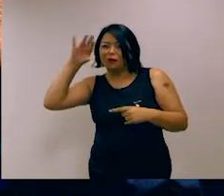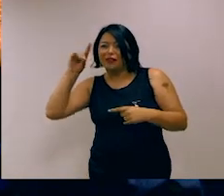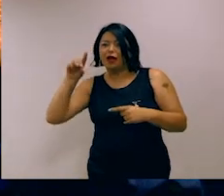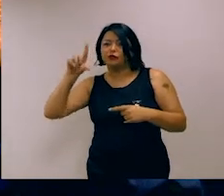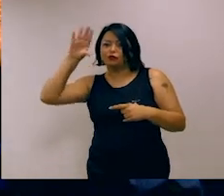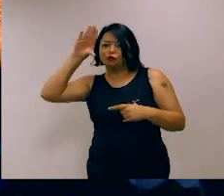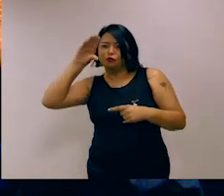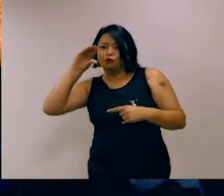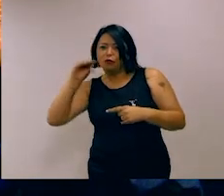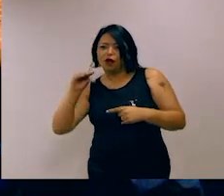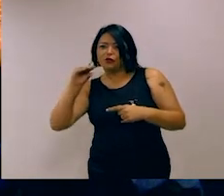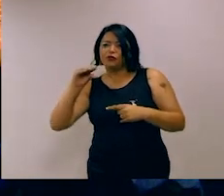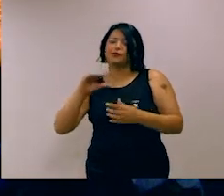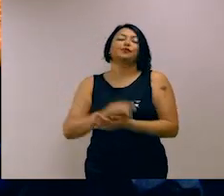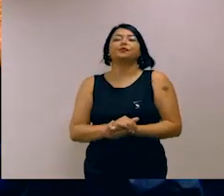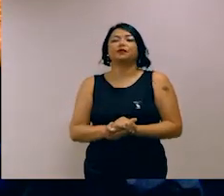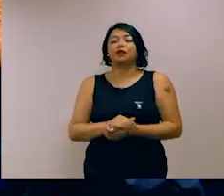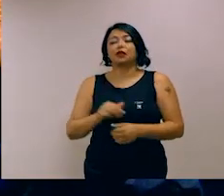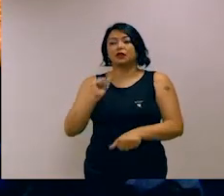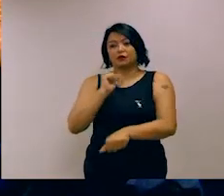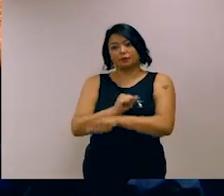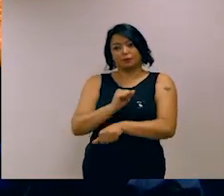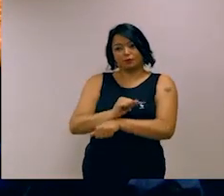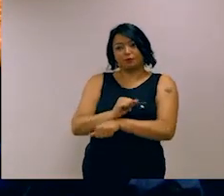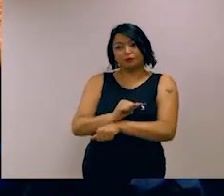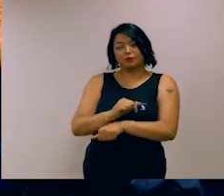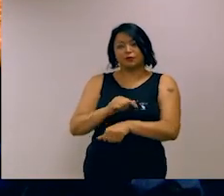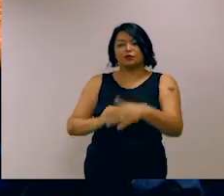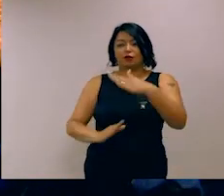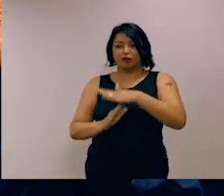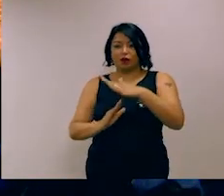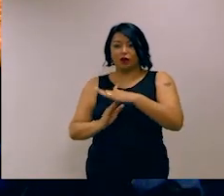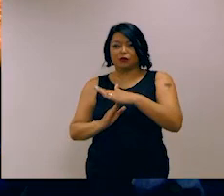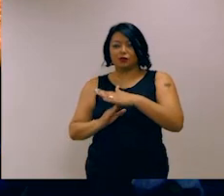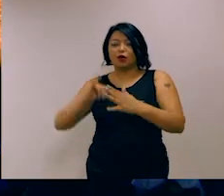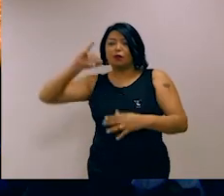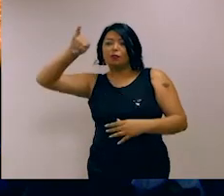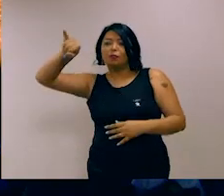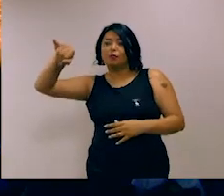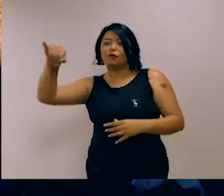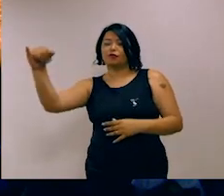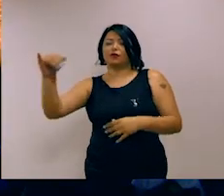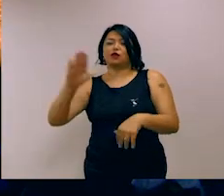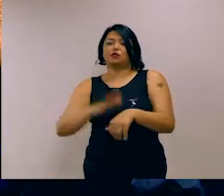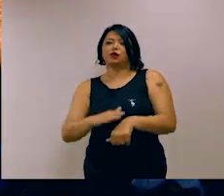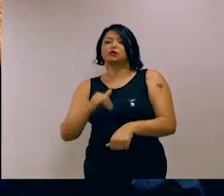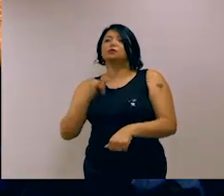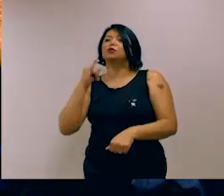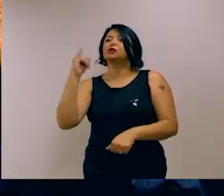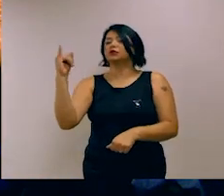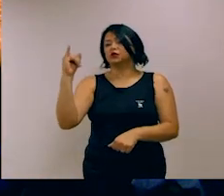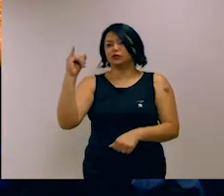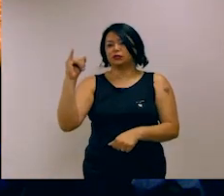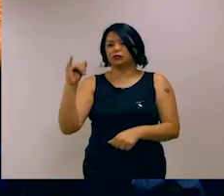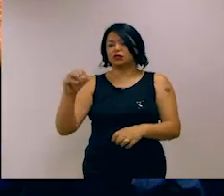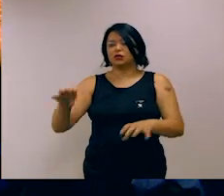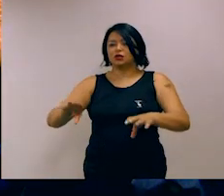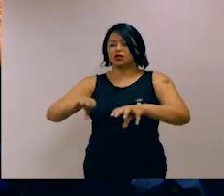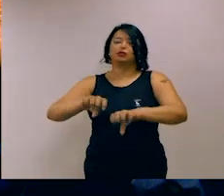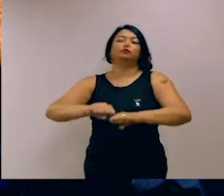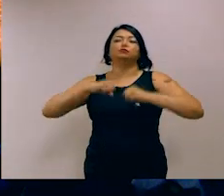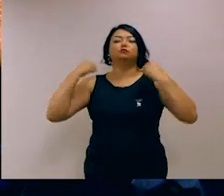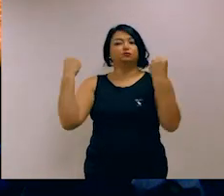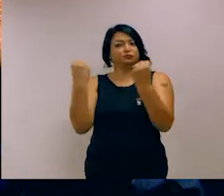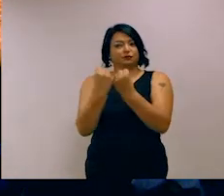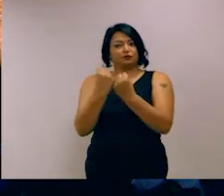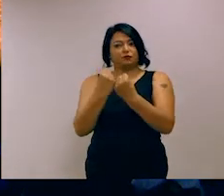this time of year, especially. The moment that we stop, I would like you to enjoy